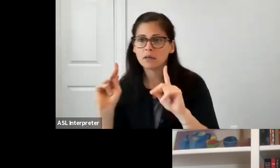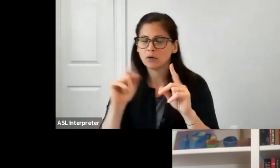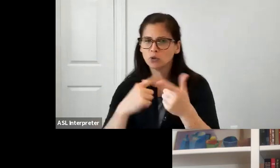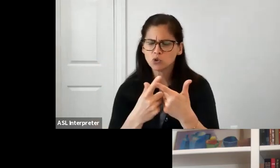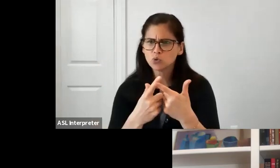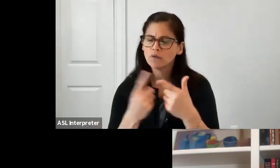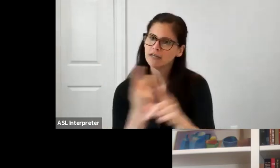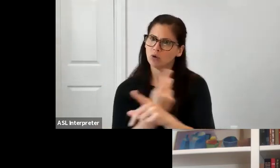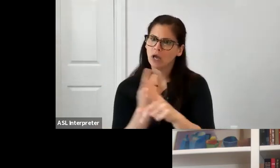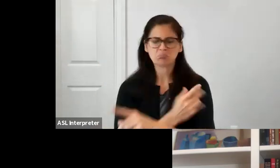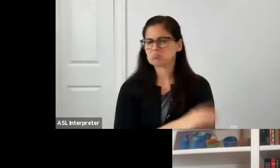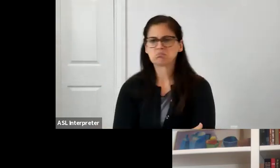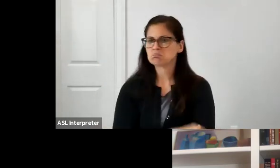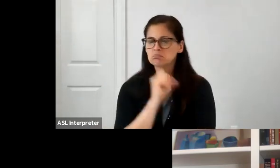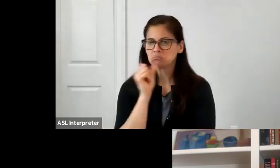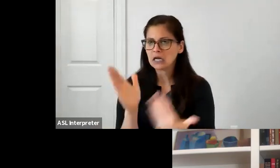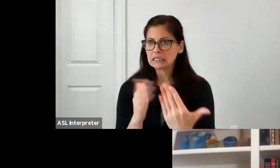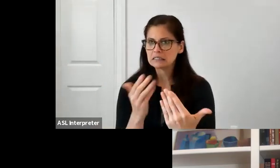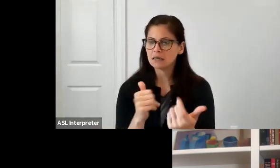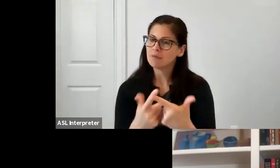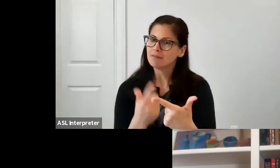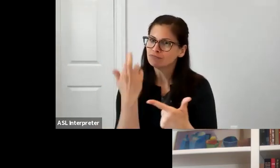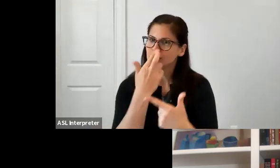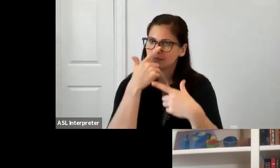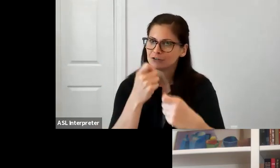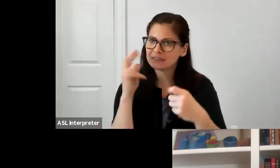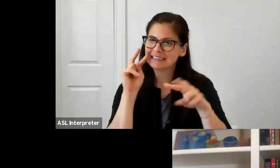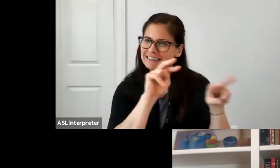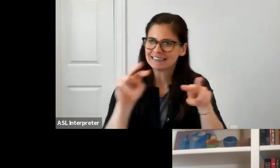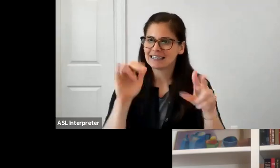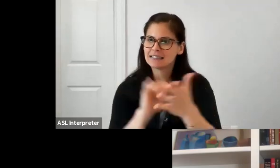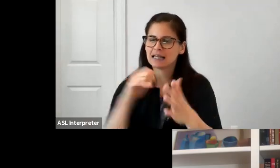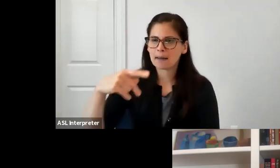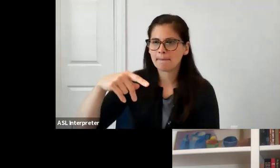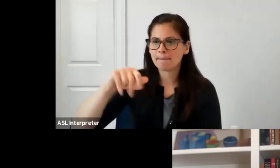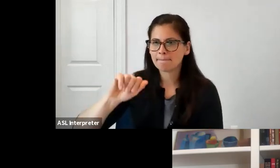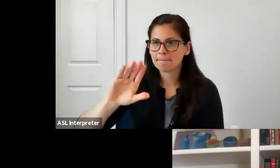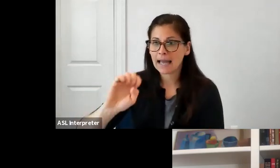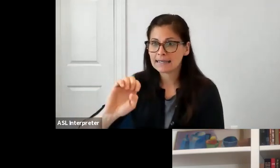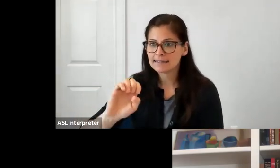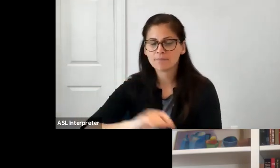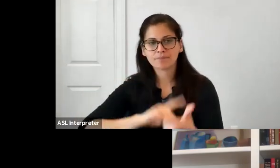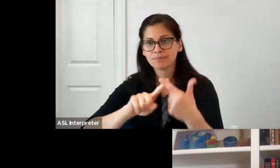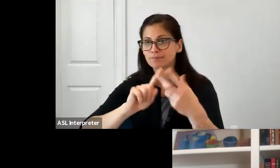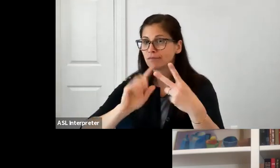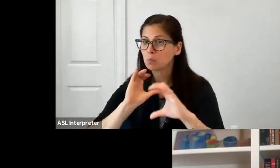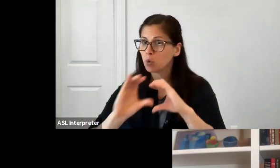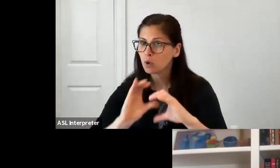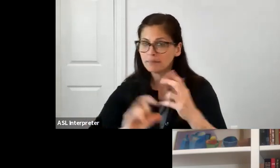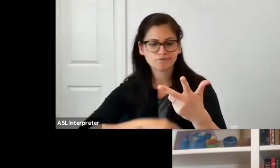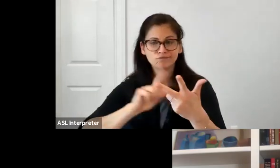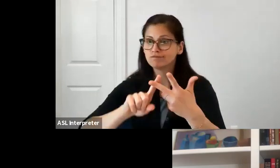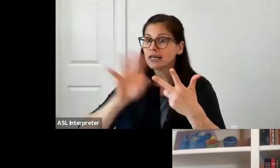but that's what I'm so interested in seeing. So we think about pace, we think about communication, we think about